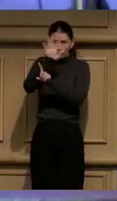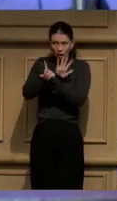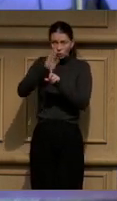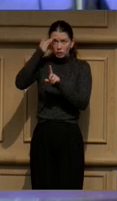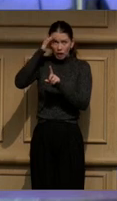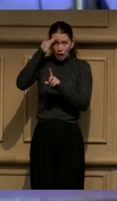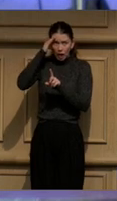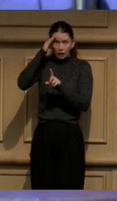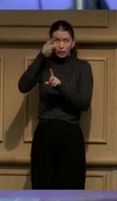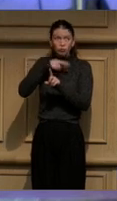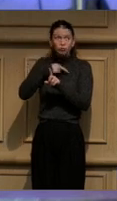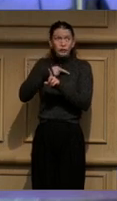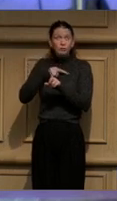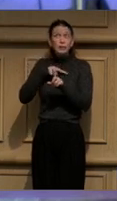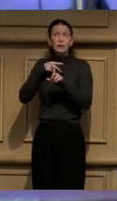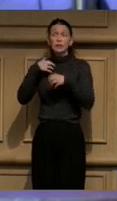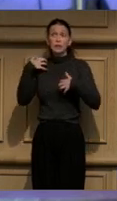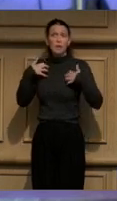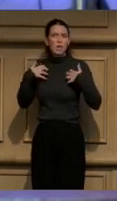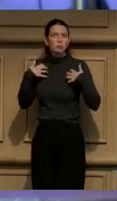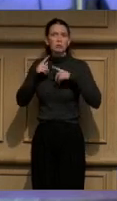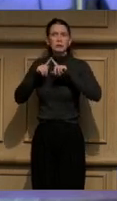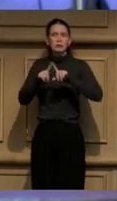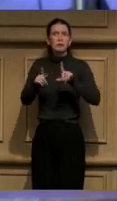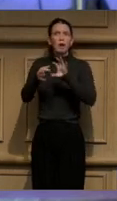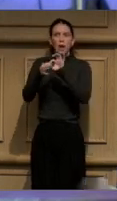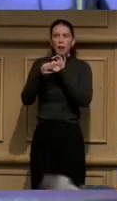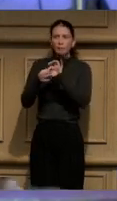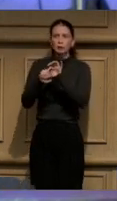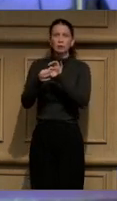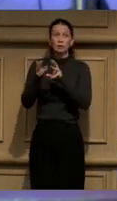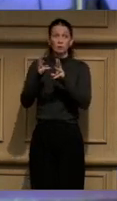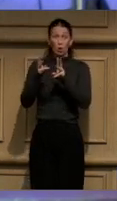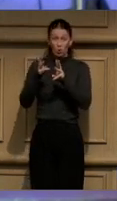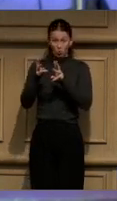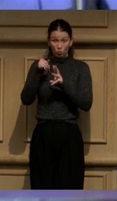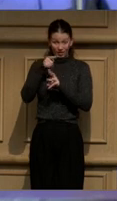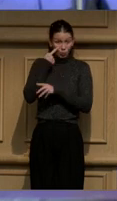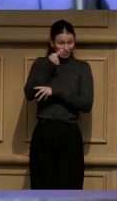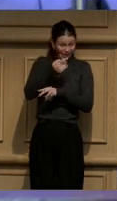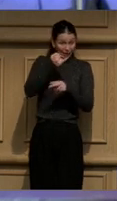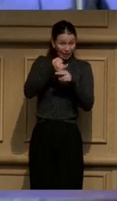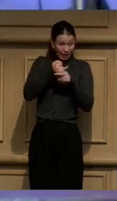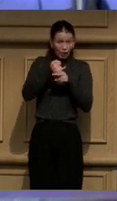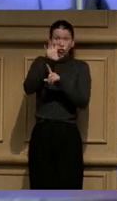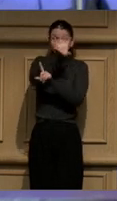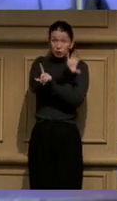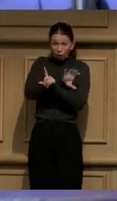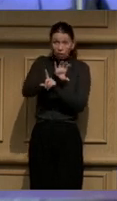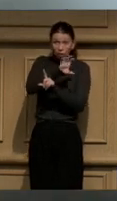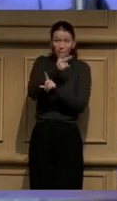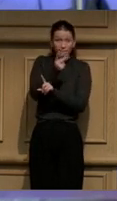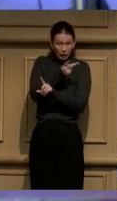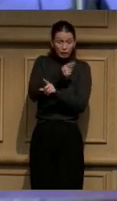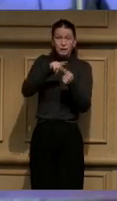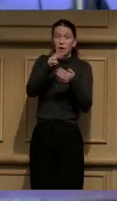really, really interesting collaborative work that's coming from regional partners and from art centres is